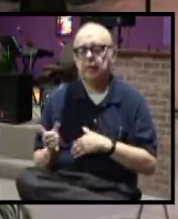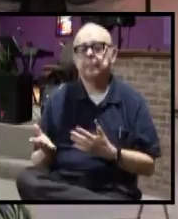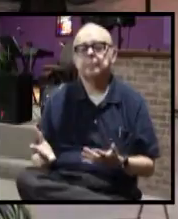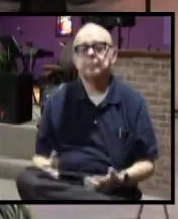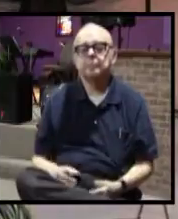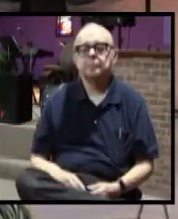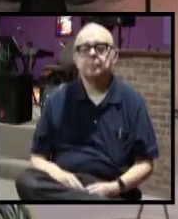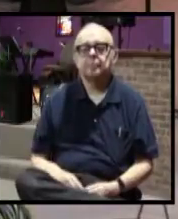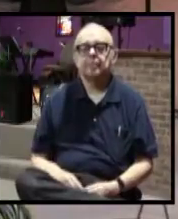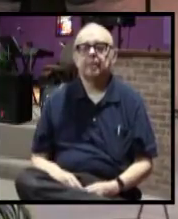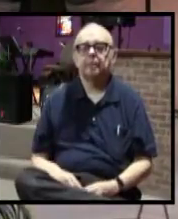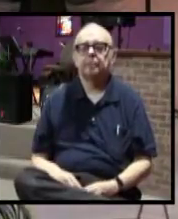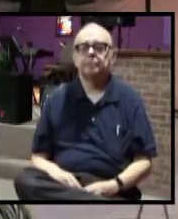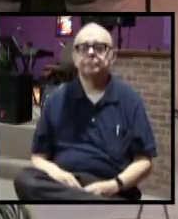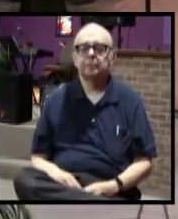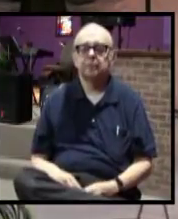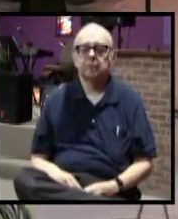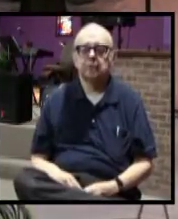this cafe where he was at.